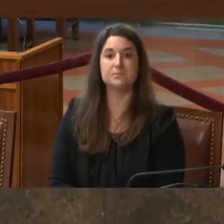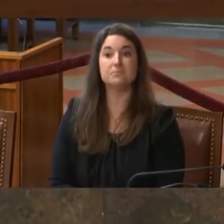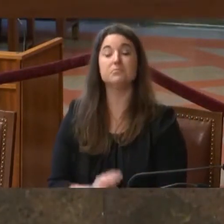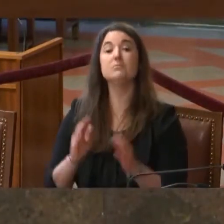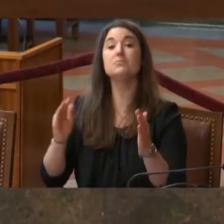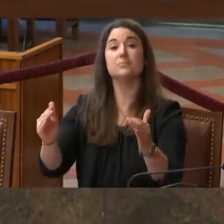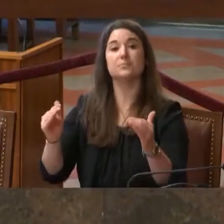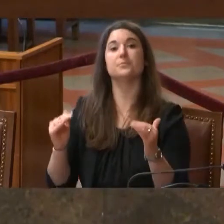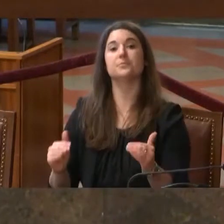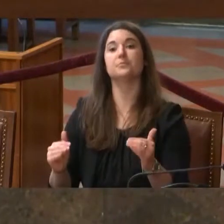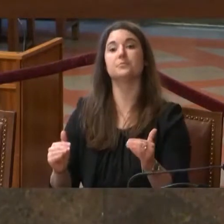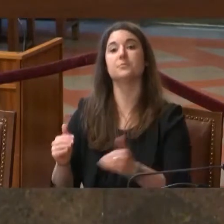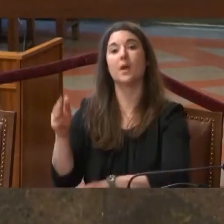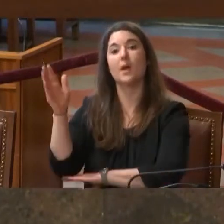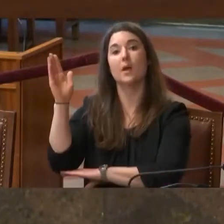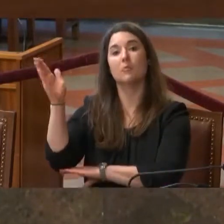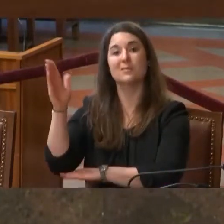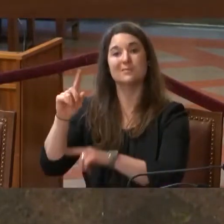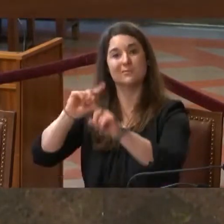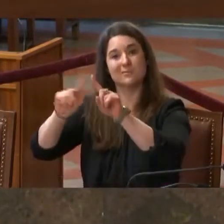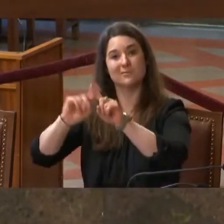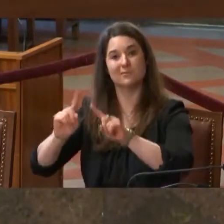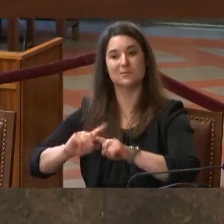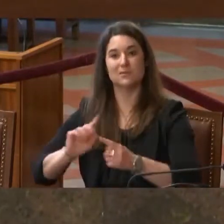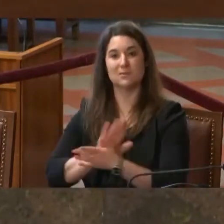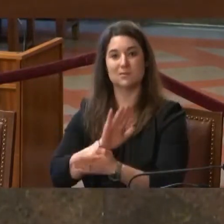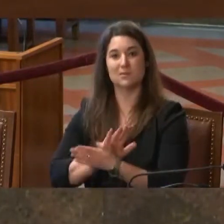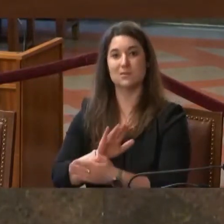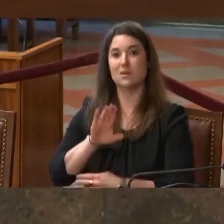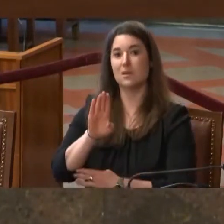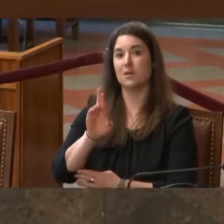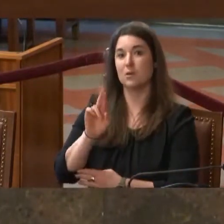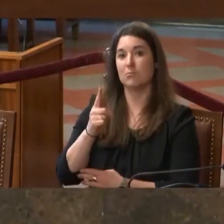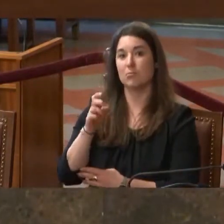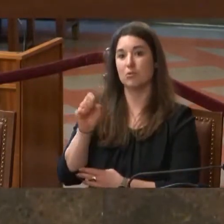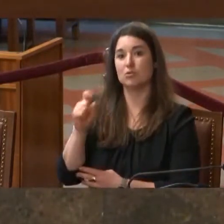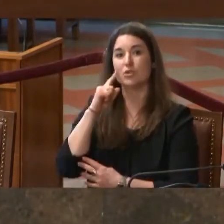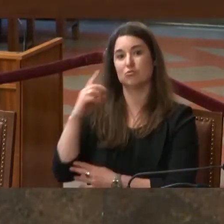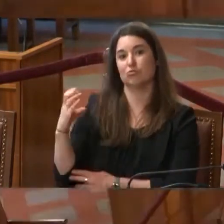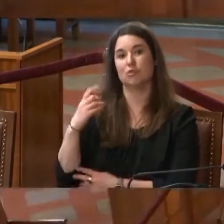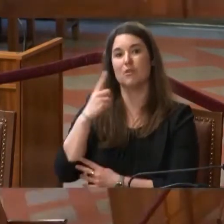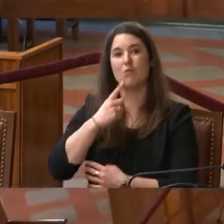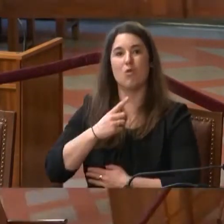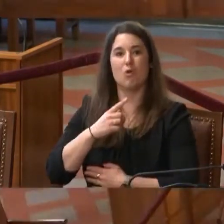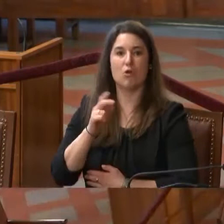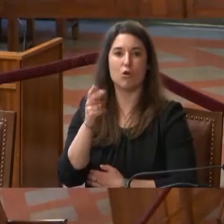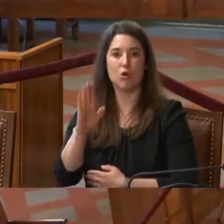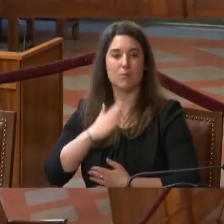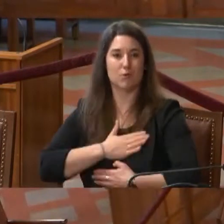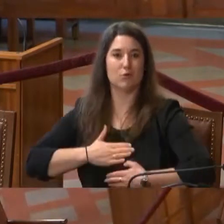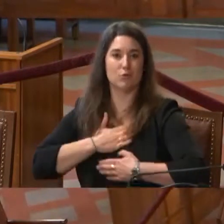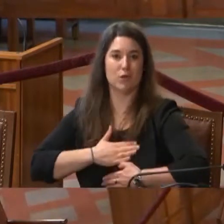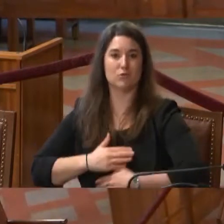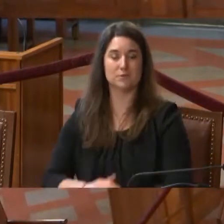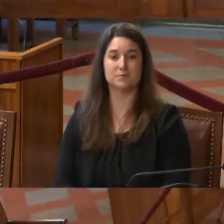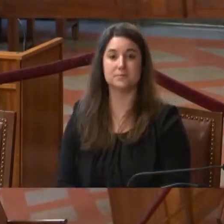The next order of business will be presentation of papers. Councilman Burgess, Chair of Urban Recreation.